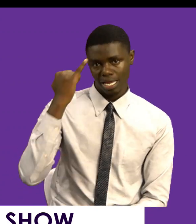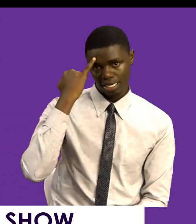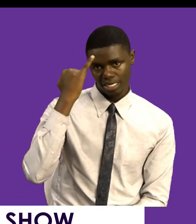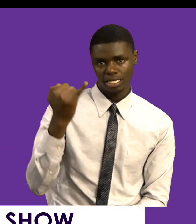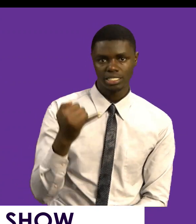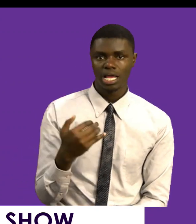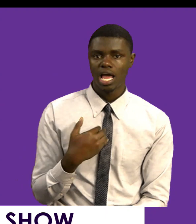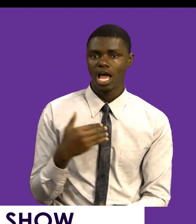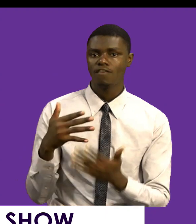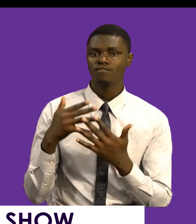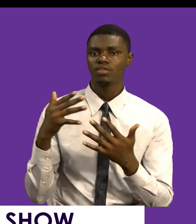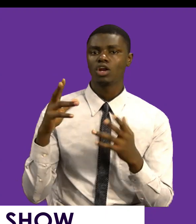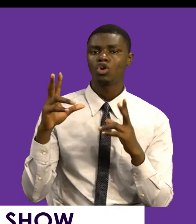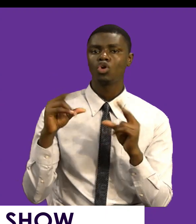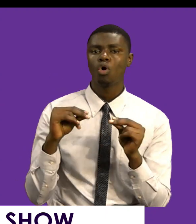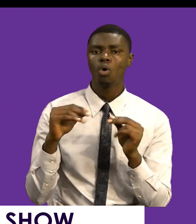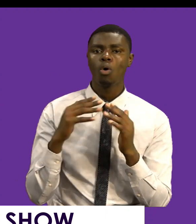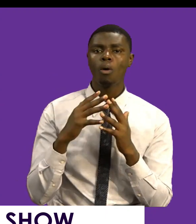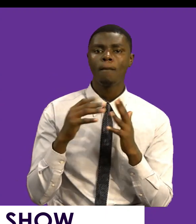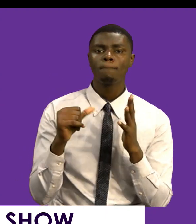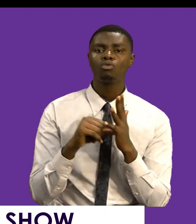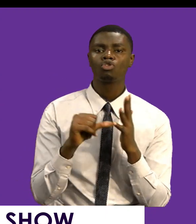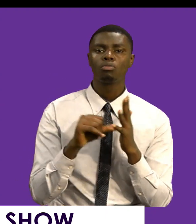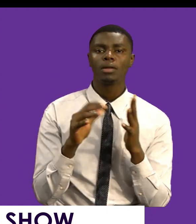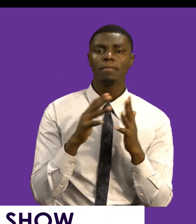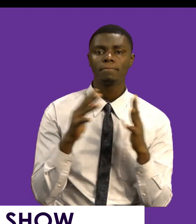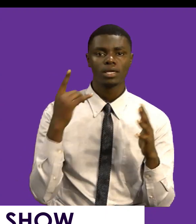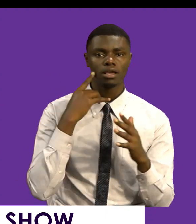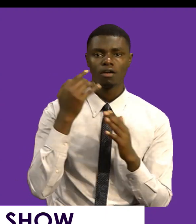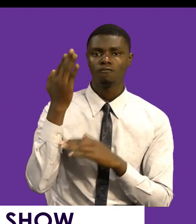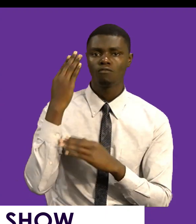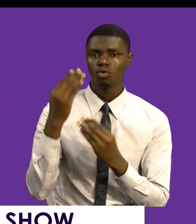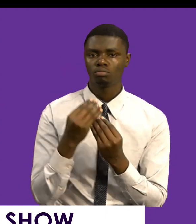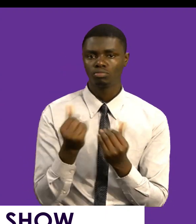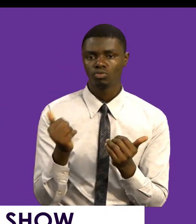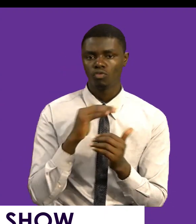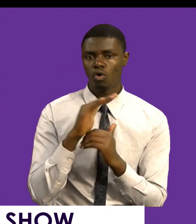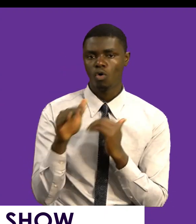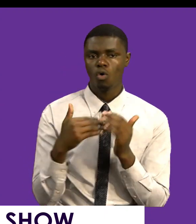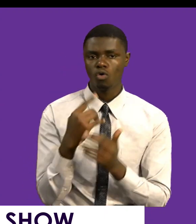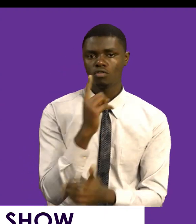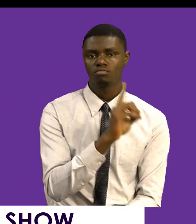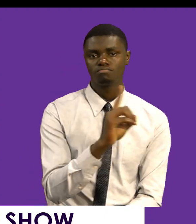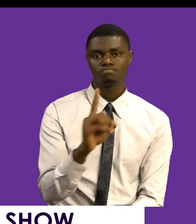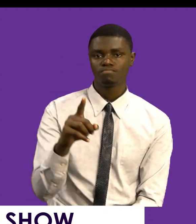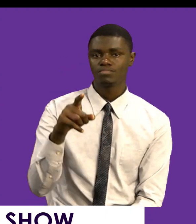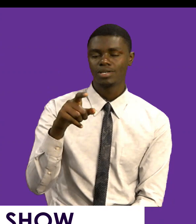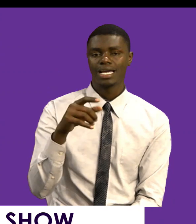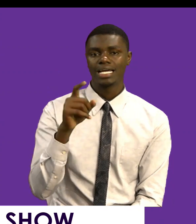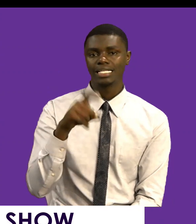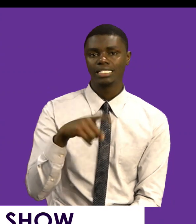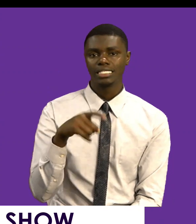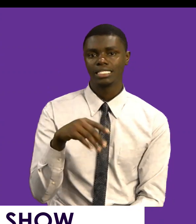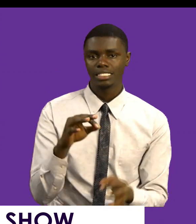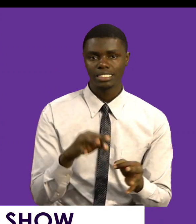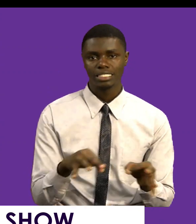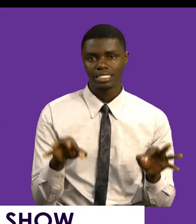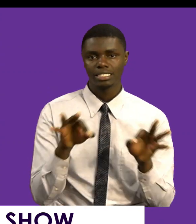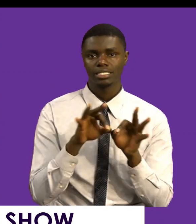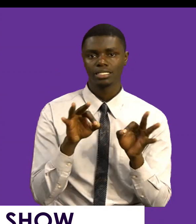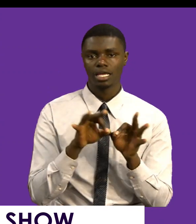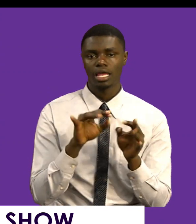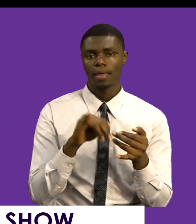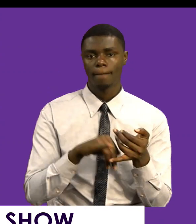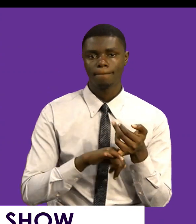no problem that is too big for God to solve. Every one of us deserves a marriage, deserves a